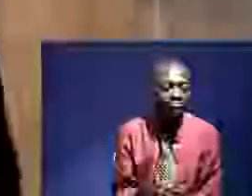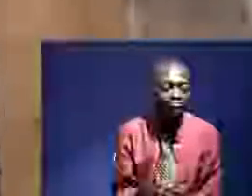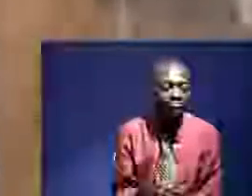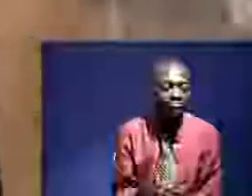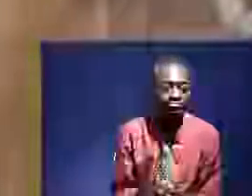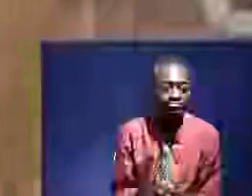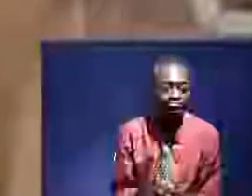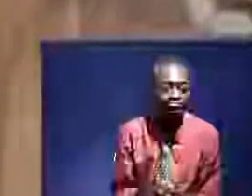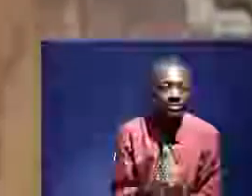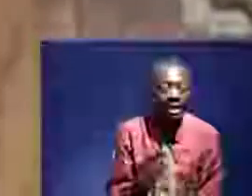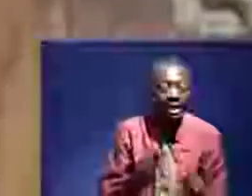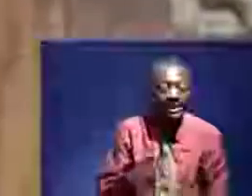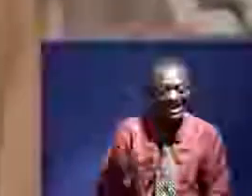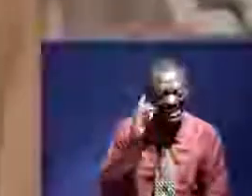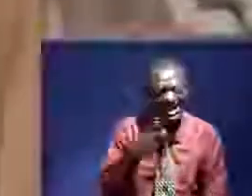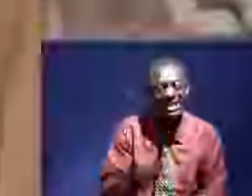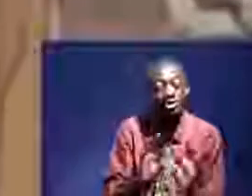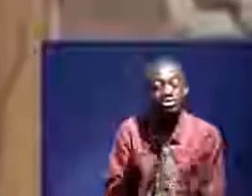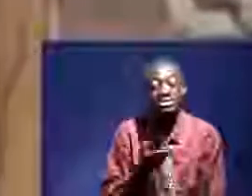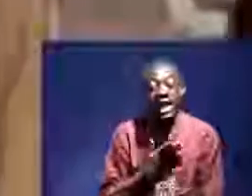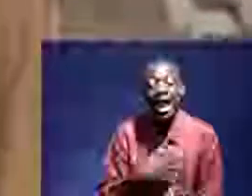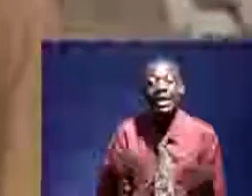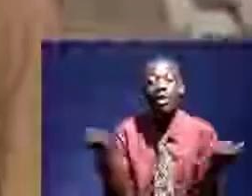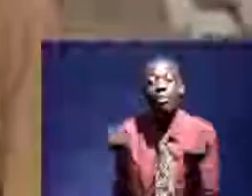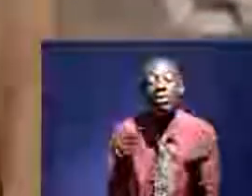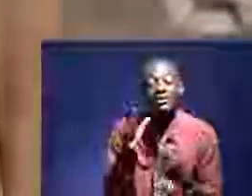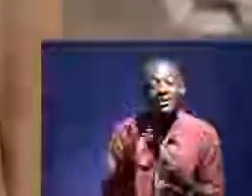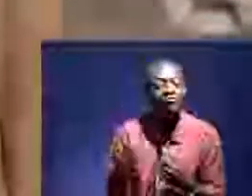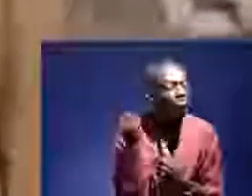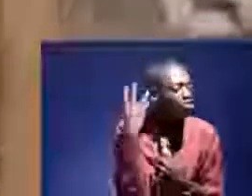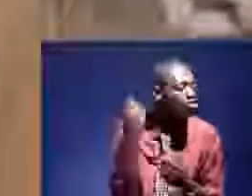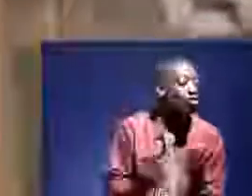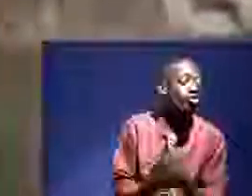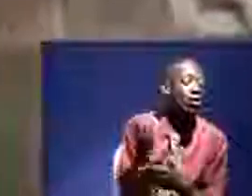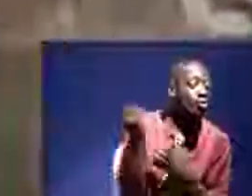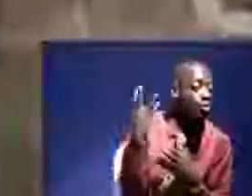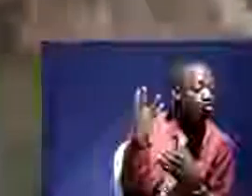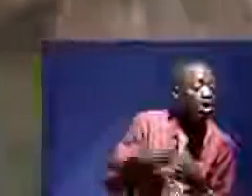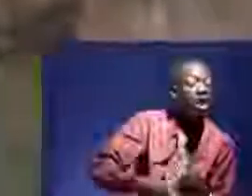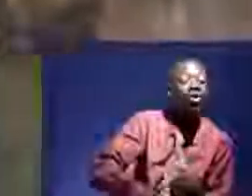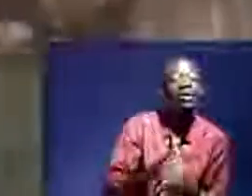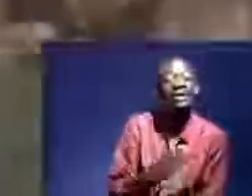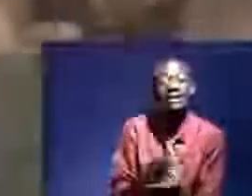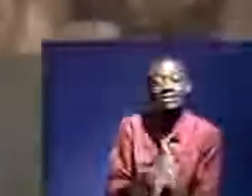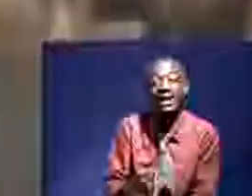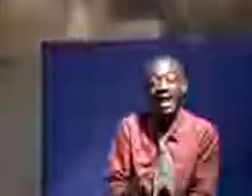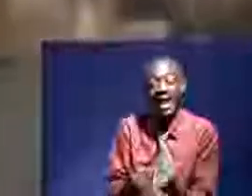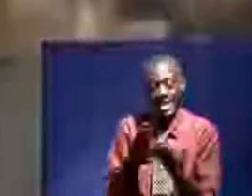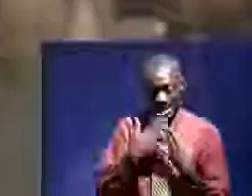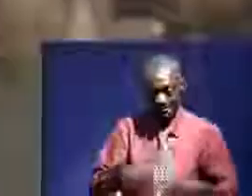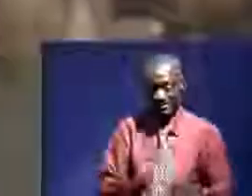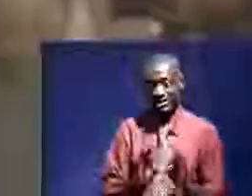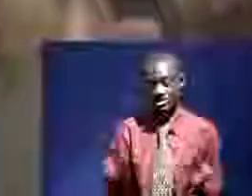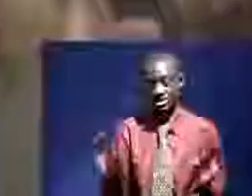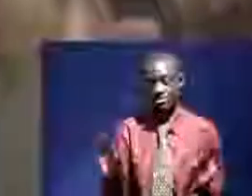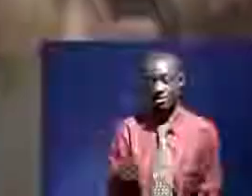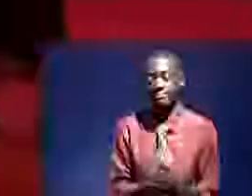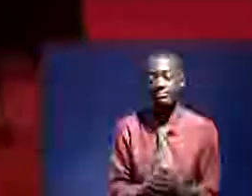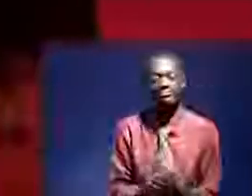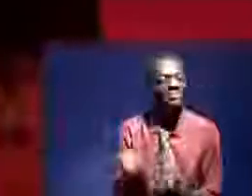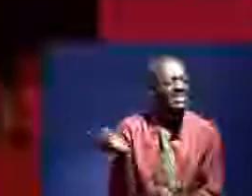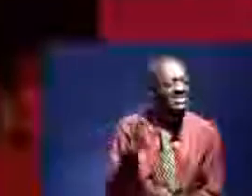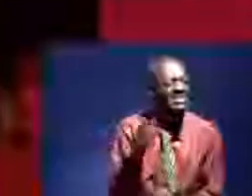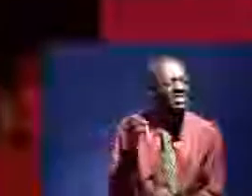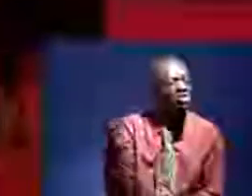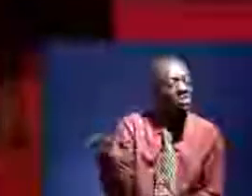health. Hii ni namna nzuri sana ya kumboresha mtu mgonjwa kutoka kwenye ugonjwa kwenda kwenye afya njema. Not a little pill, my friends. Sio